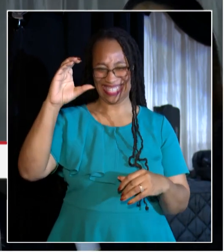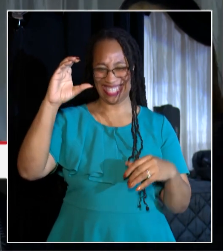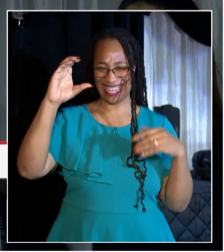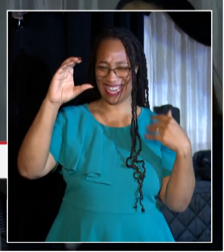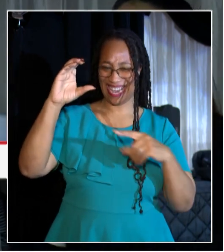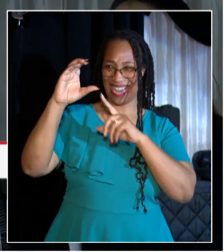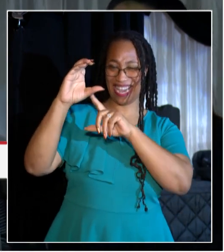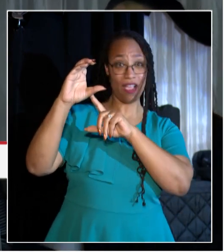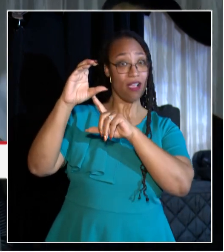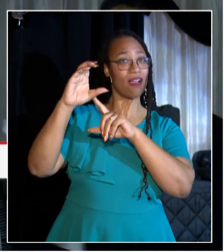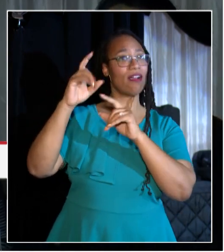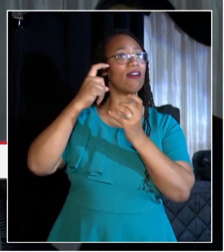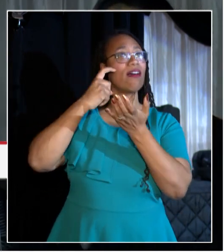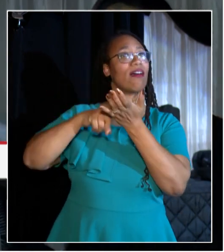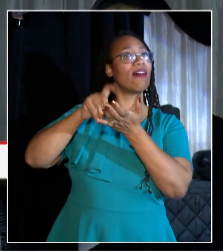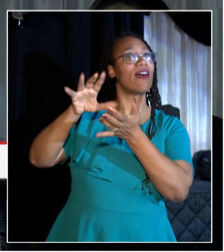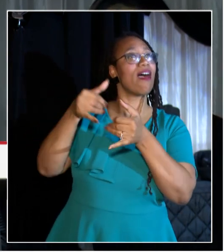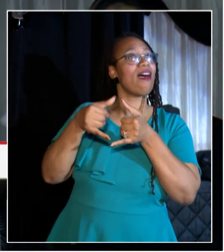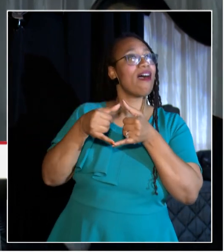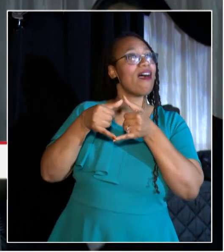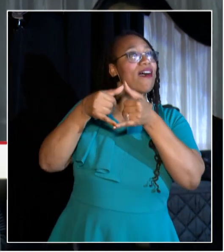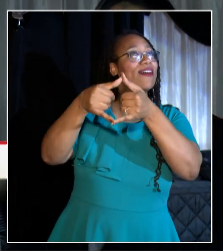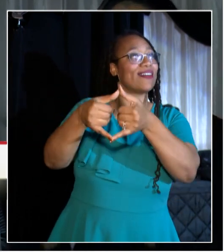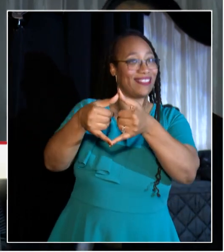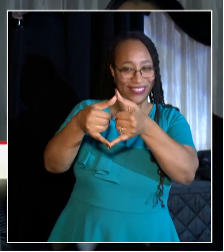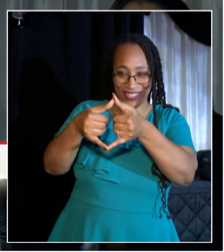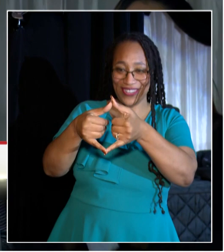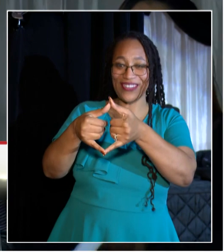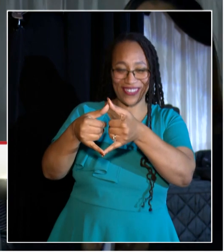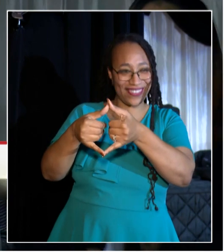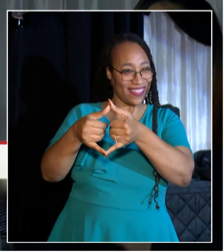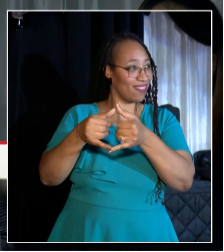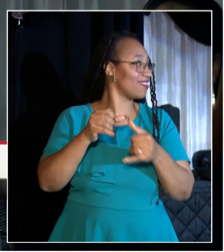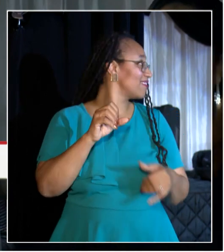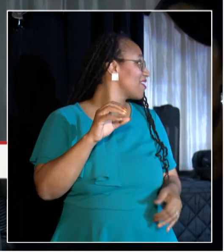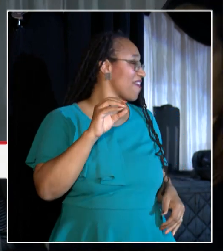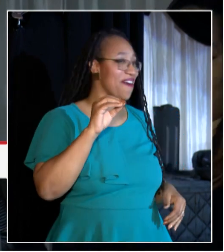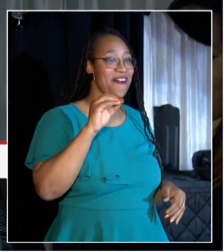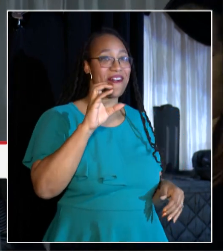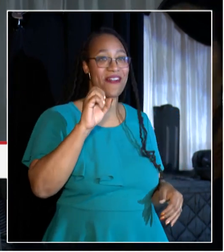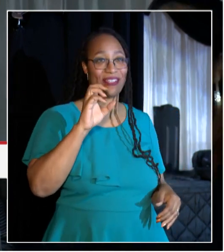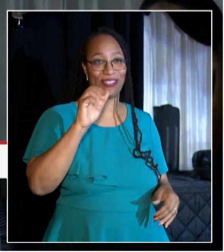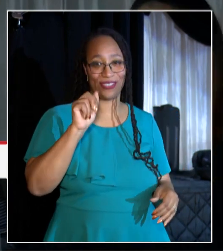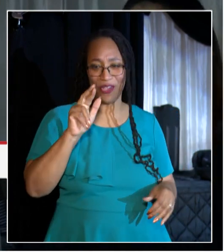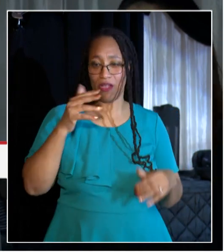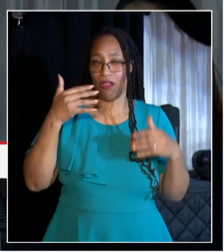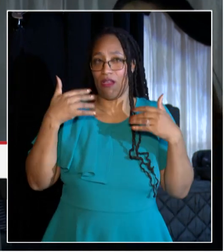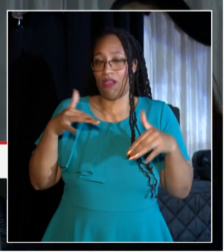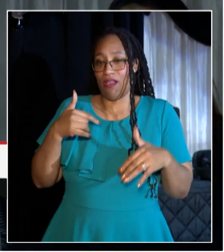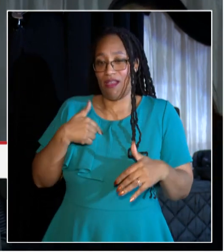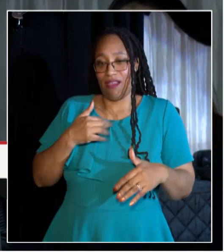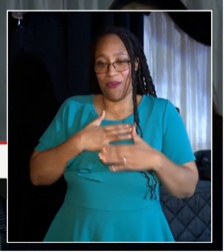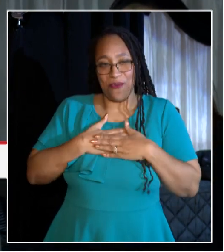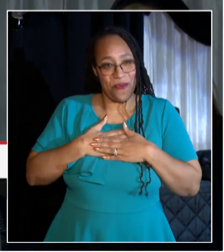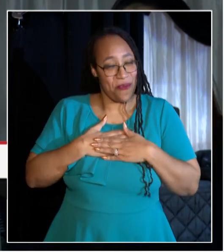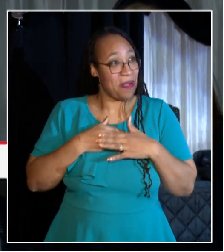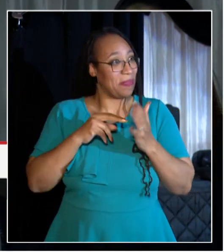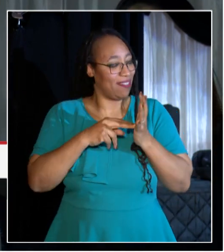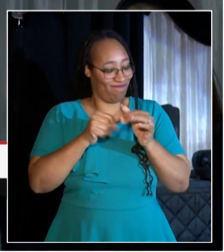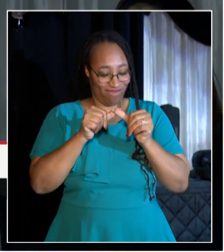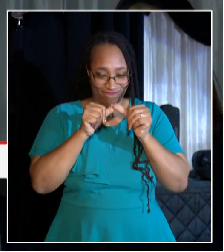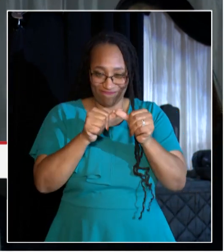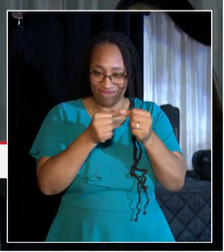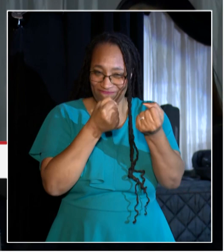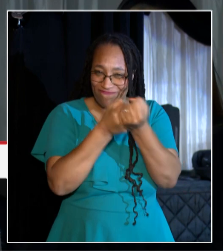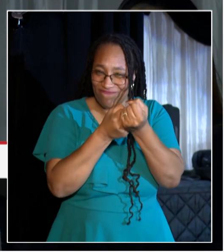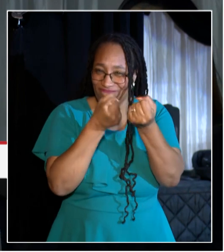thing? And we're going to go out there and support them and love them too. We are